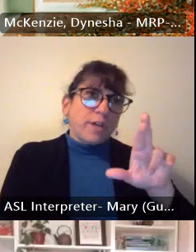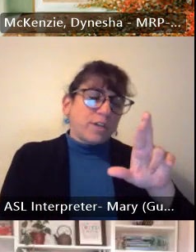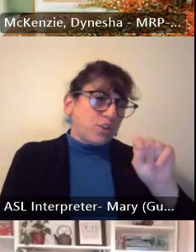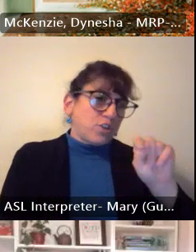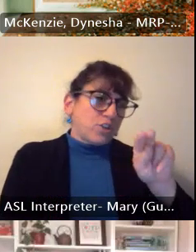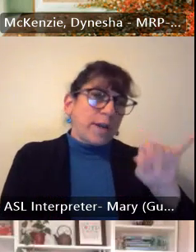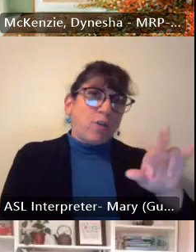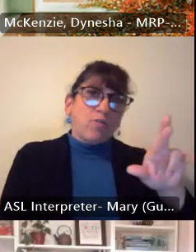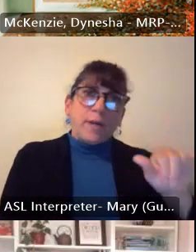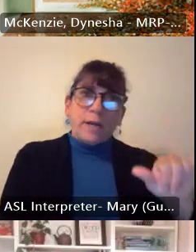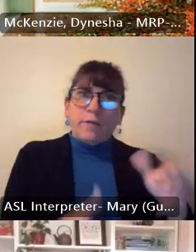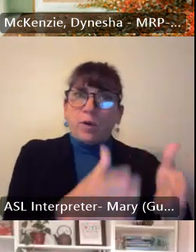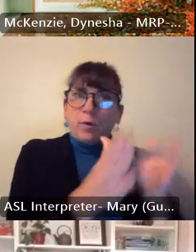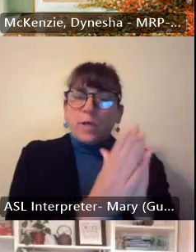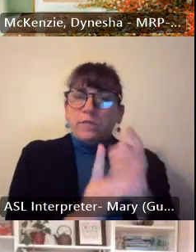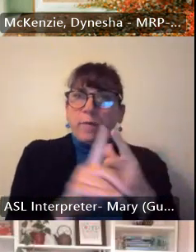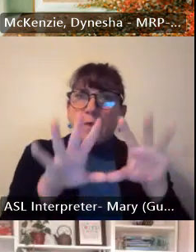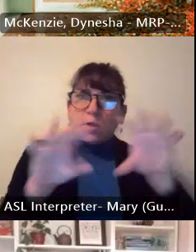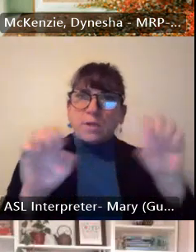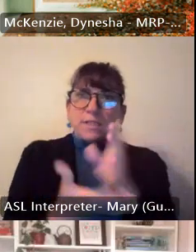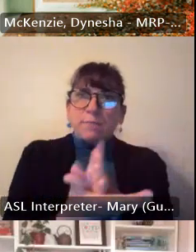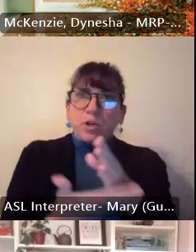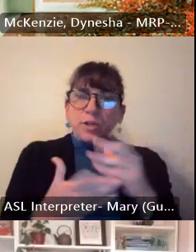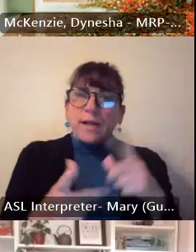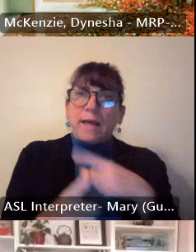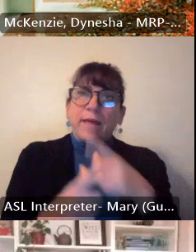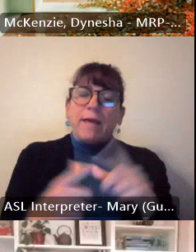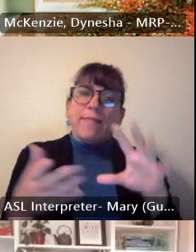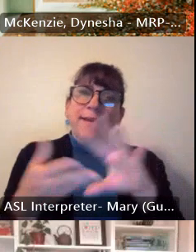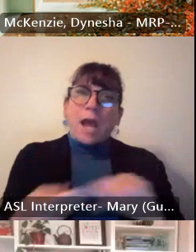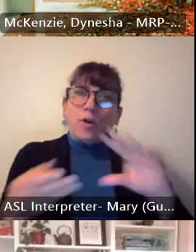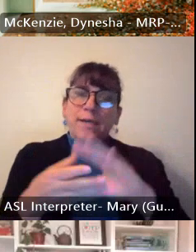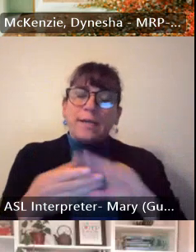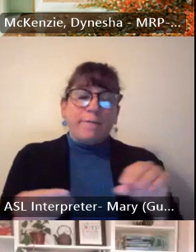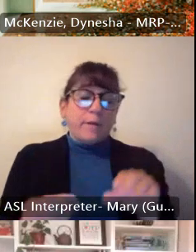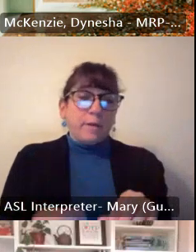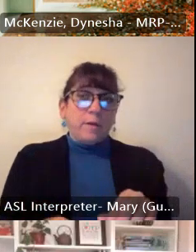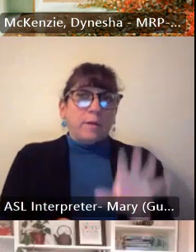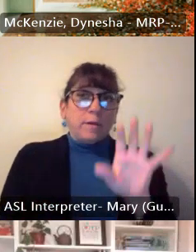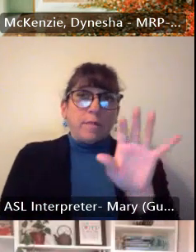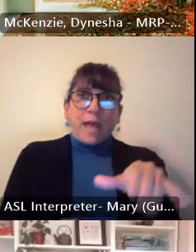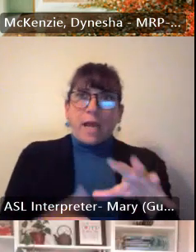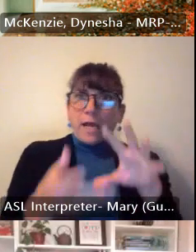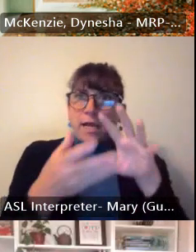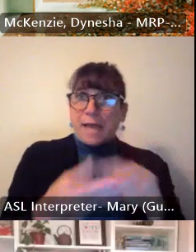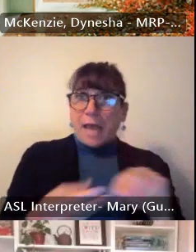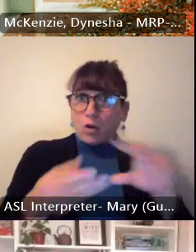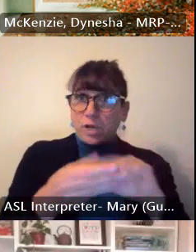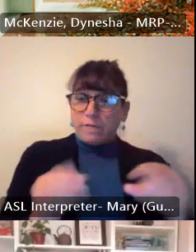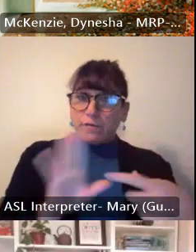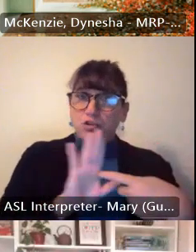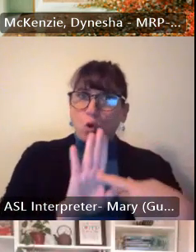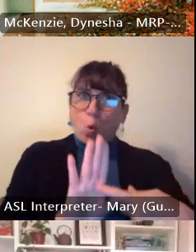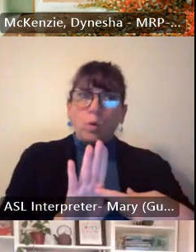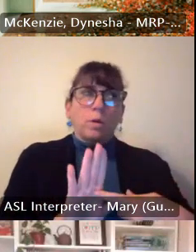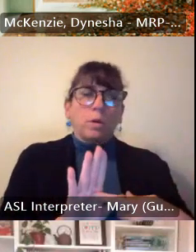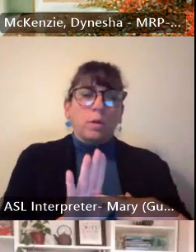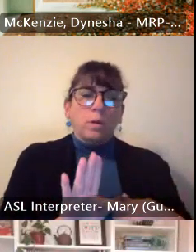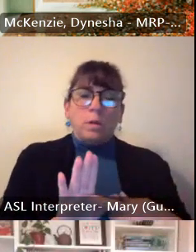requests in the president's budget, and then the narrative. That narrative is shown with